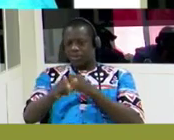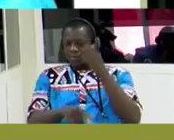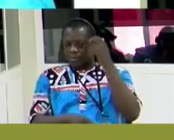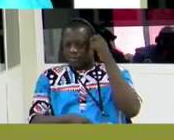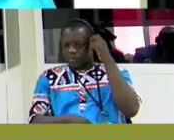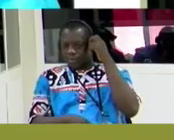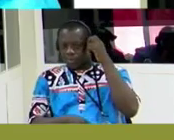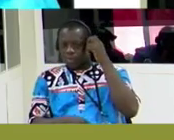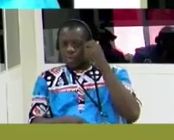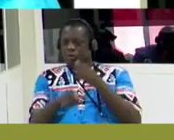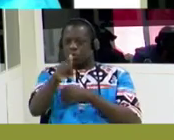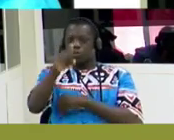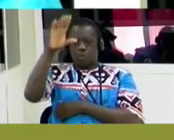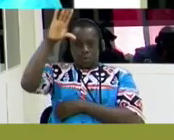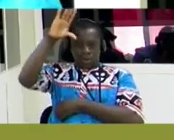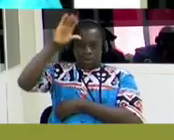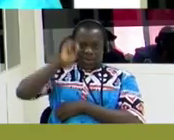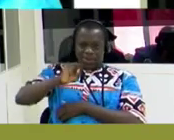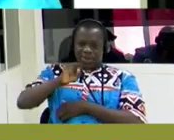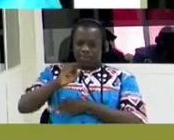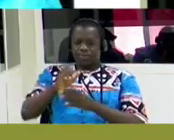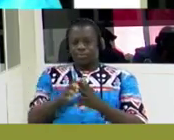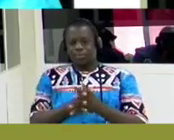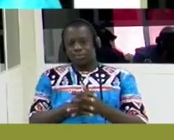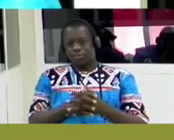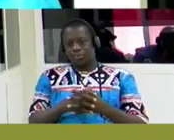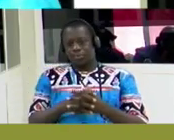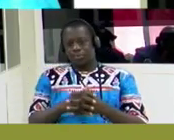did you understand that